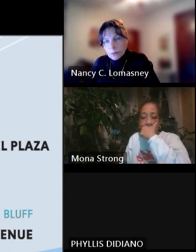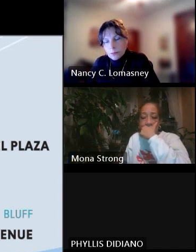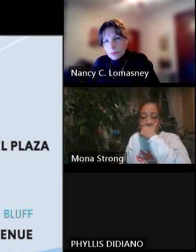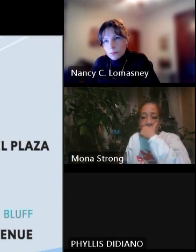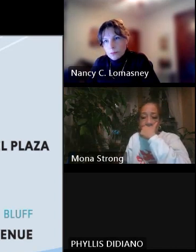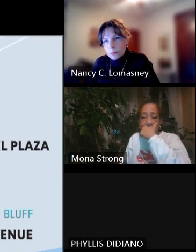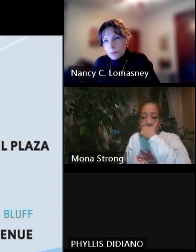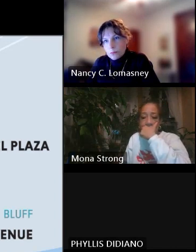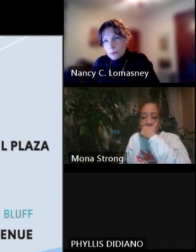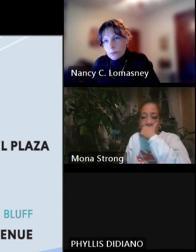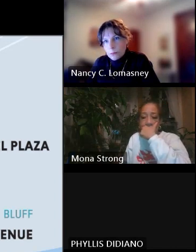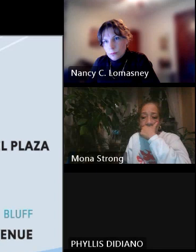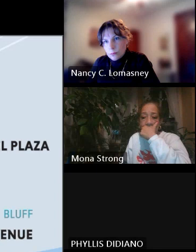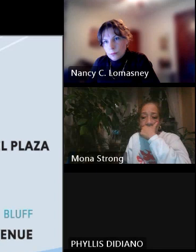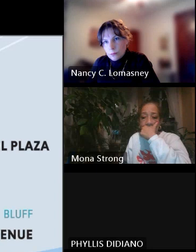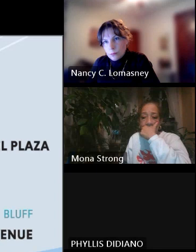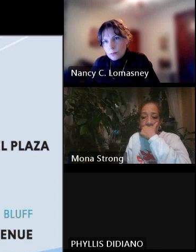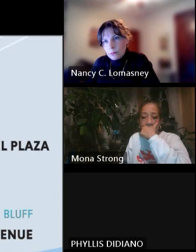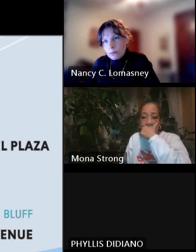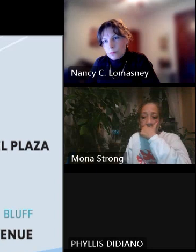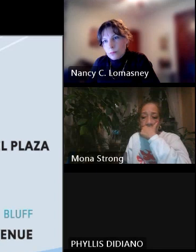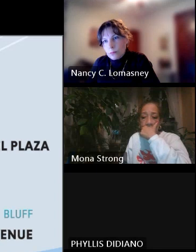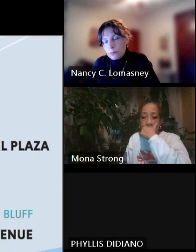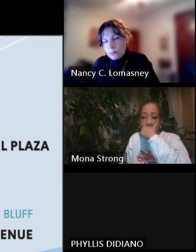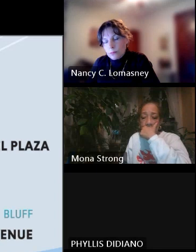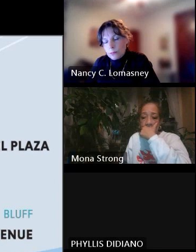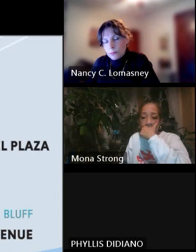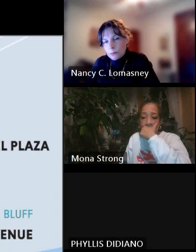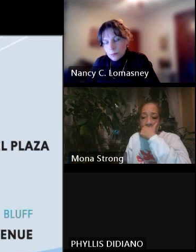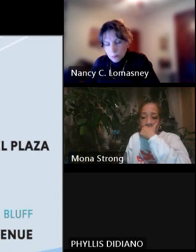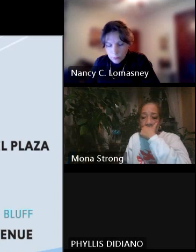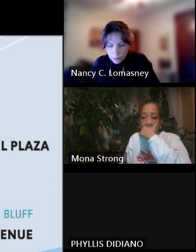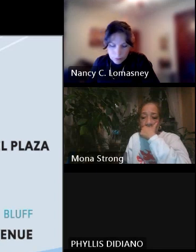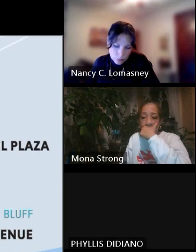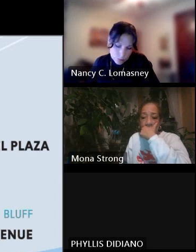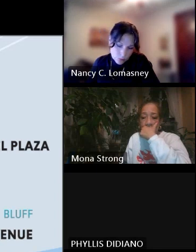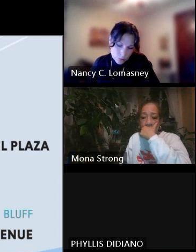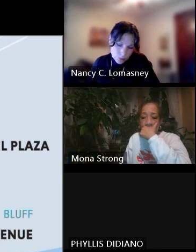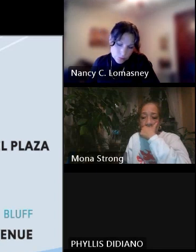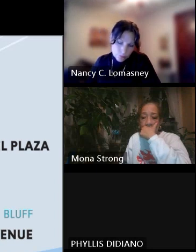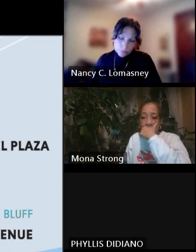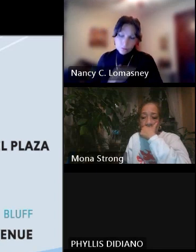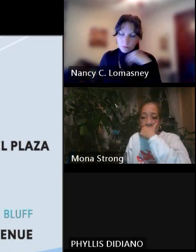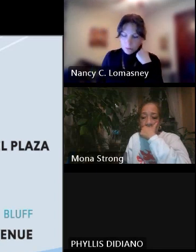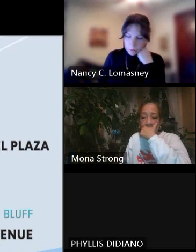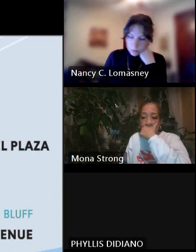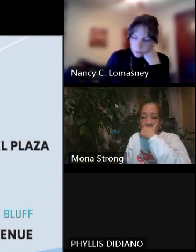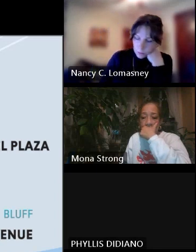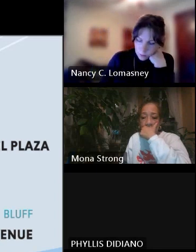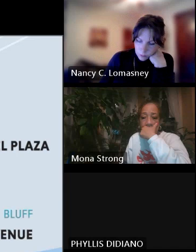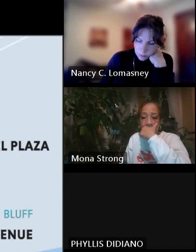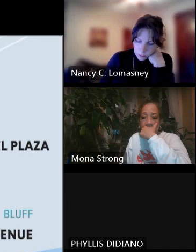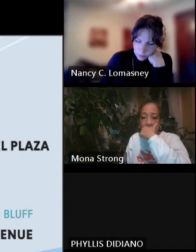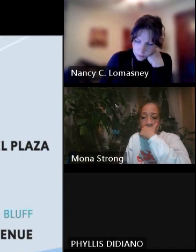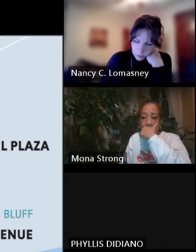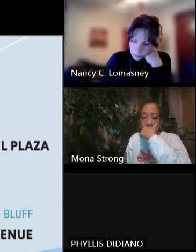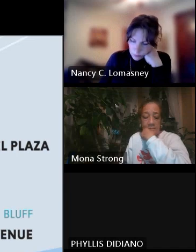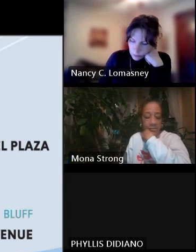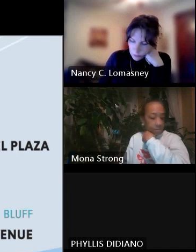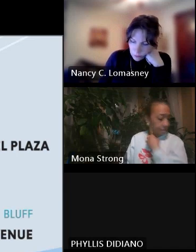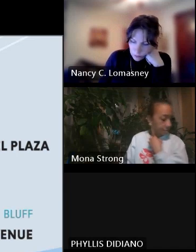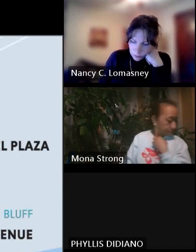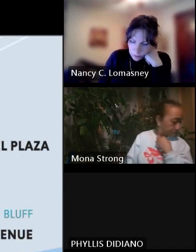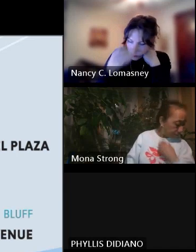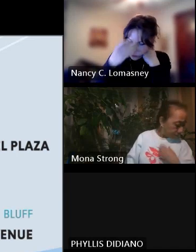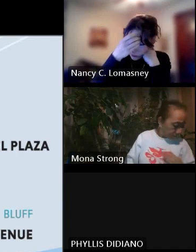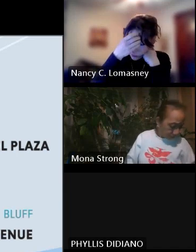right. say that's a farther out thing. That's more of a discussion planning project right now than a reality yet. Okay, all right, thank